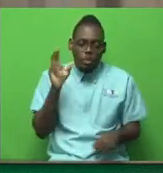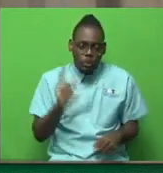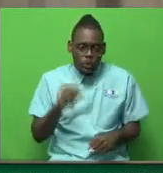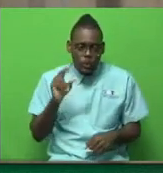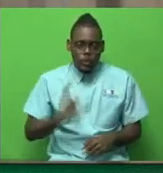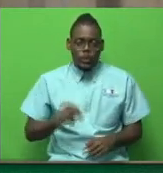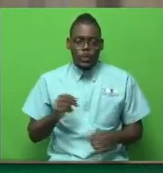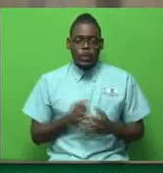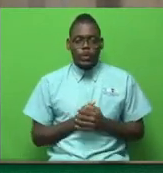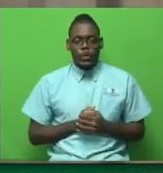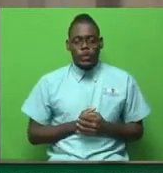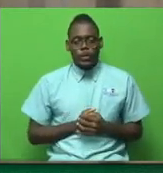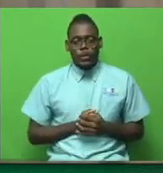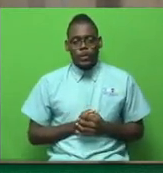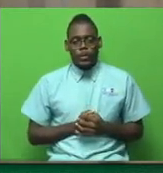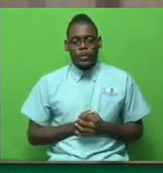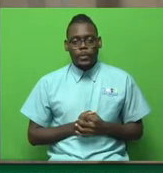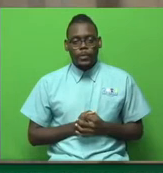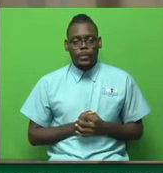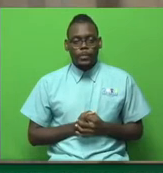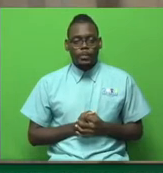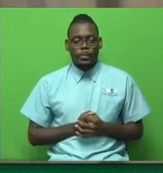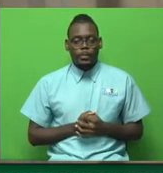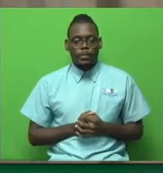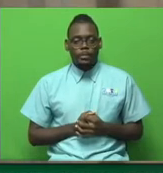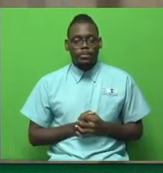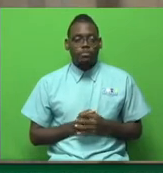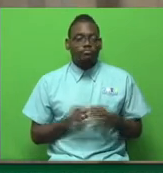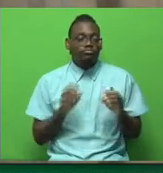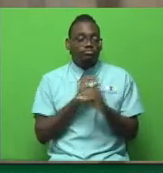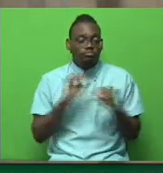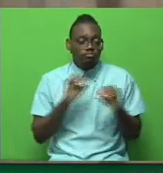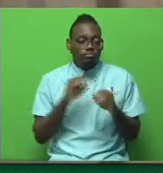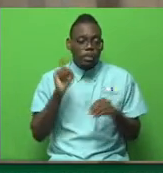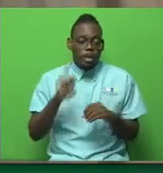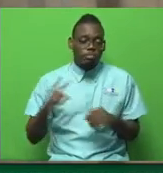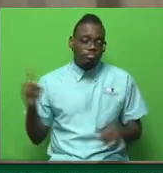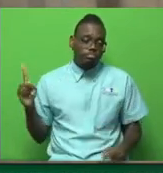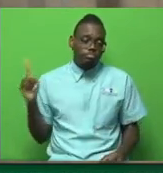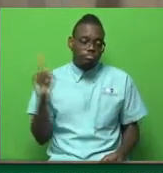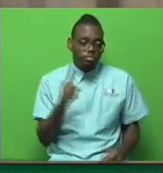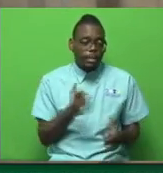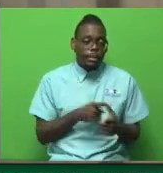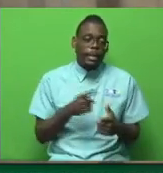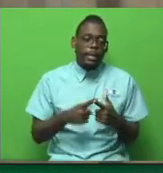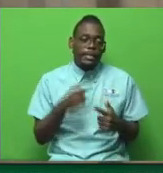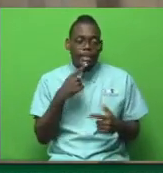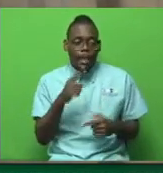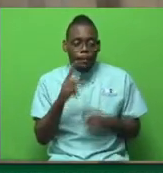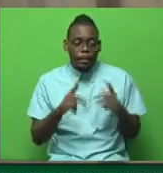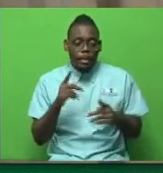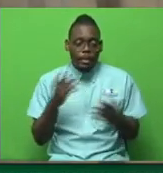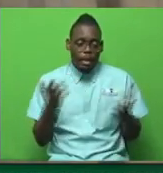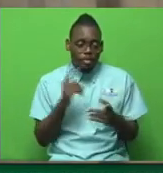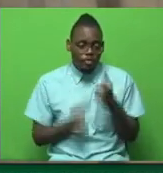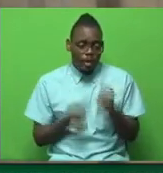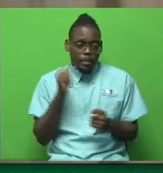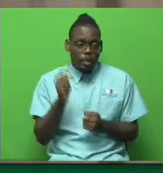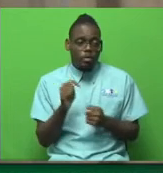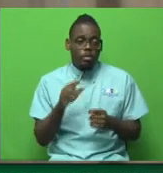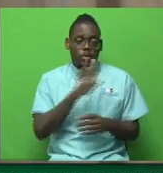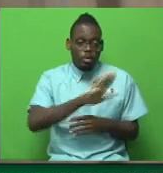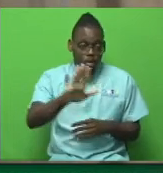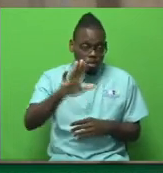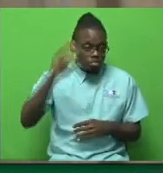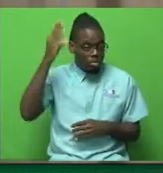this house should come here and tell the people of Trinidad and Tobago that the hardships that you are facing is your own